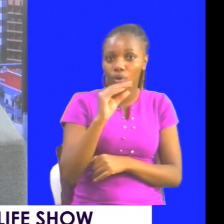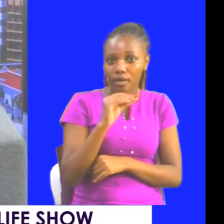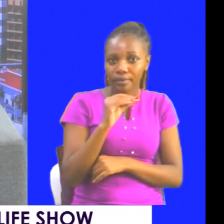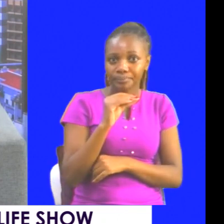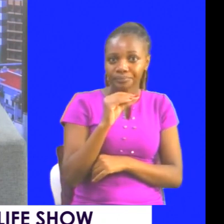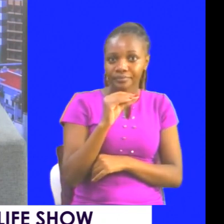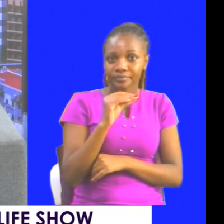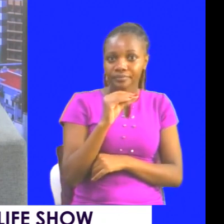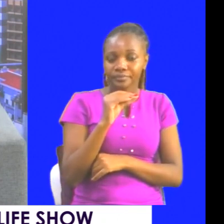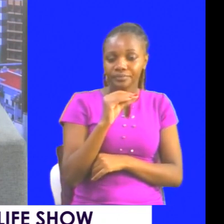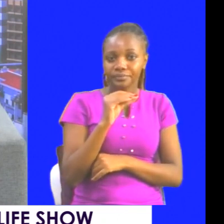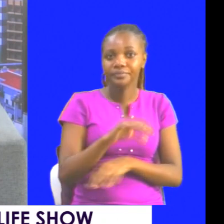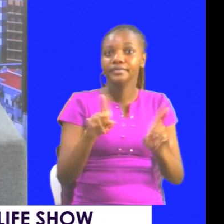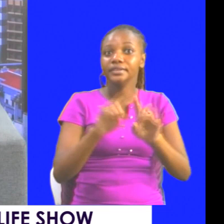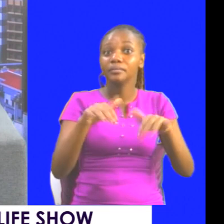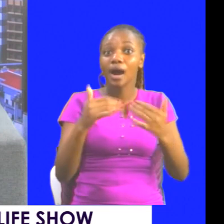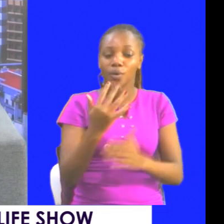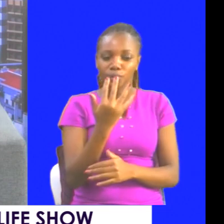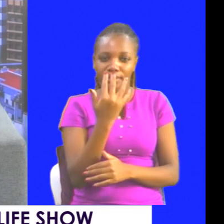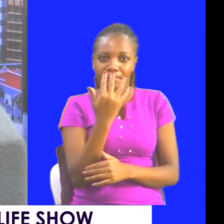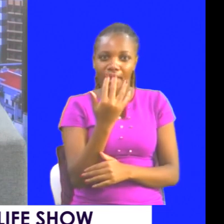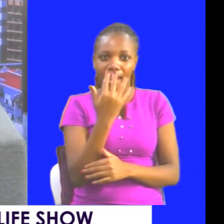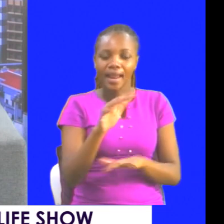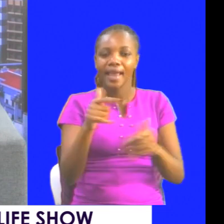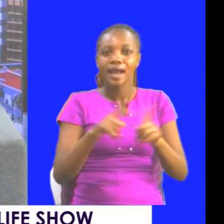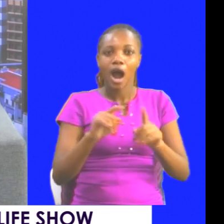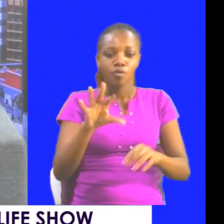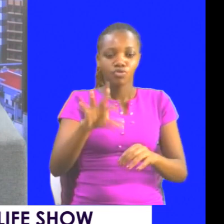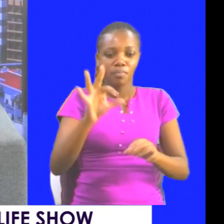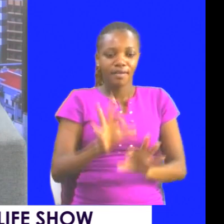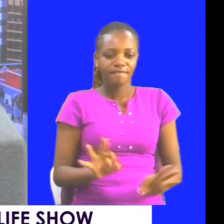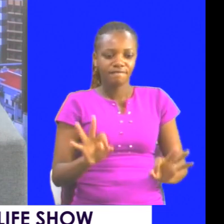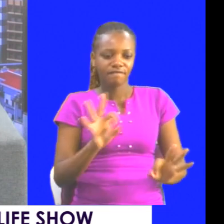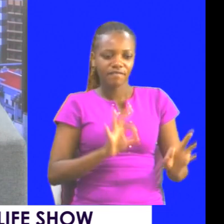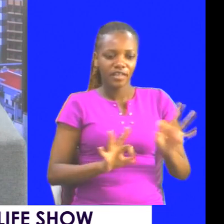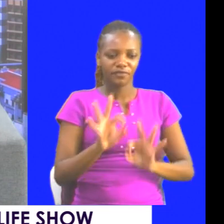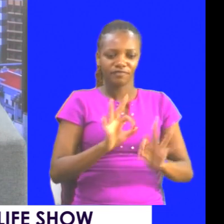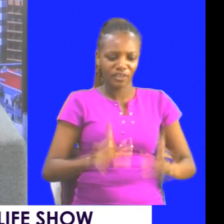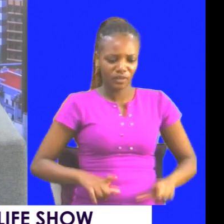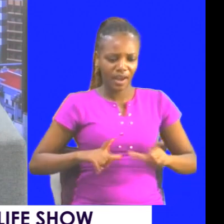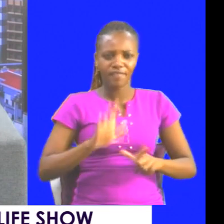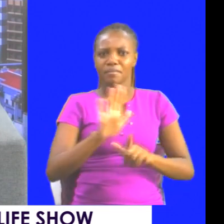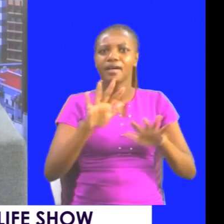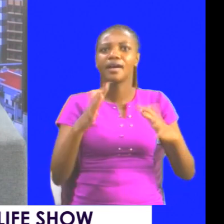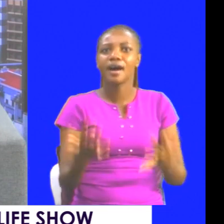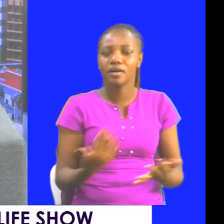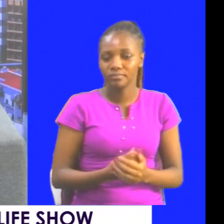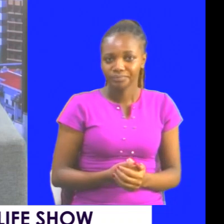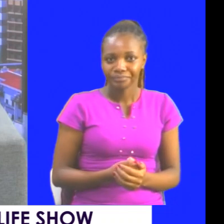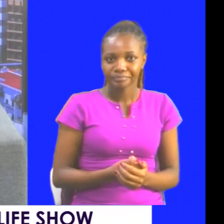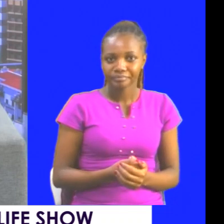in the way you smell, in the way you fashion your life. You know, it demands